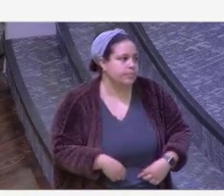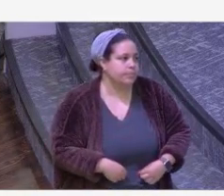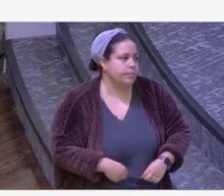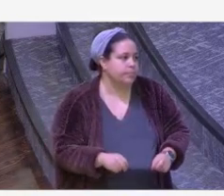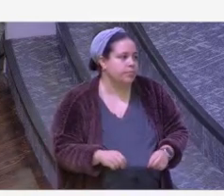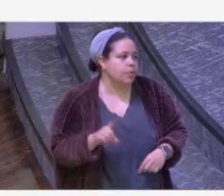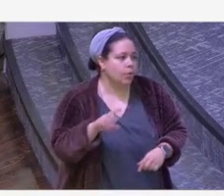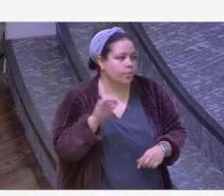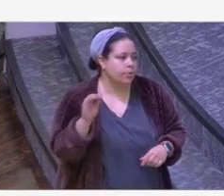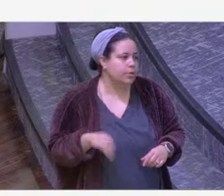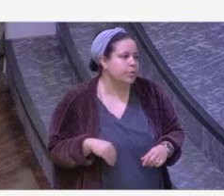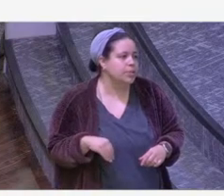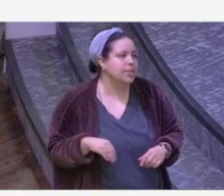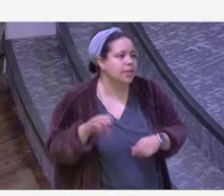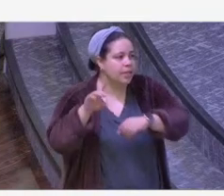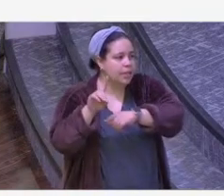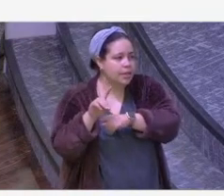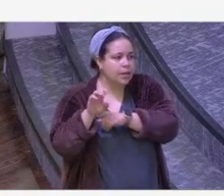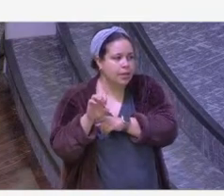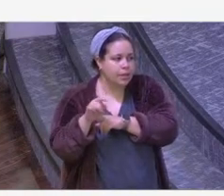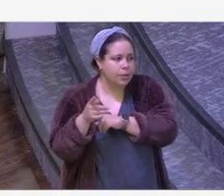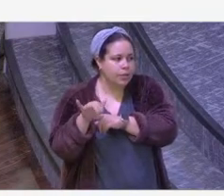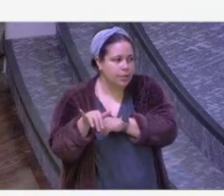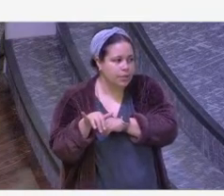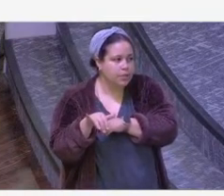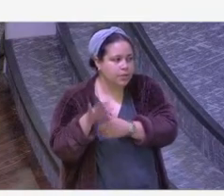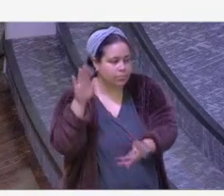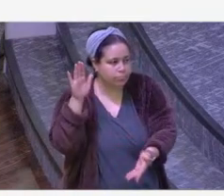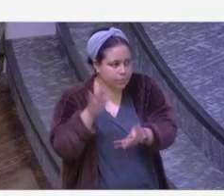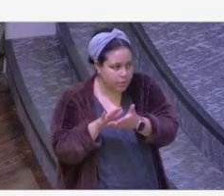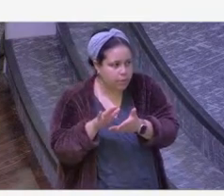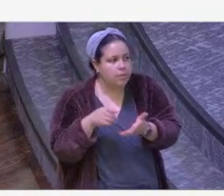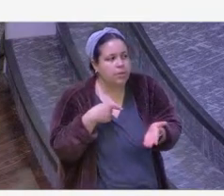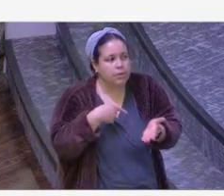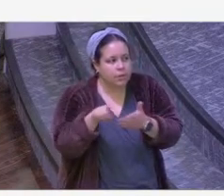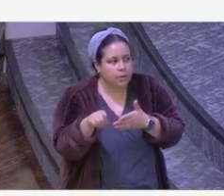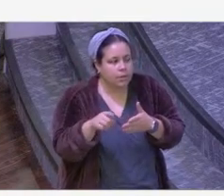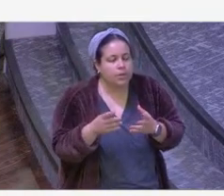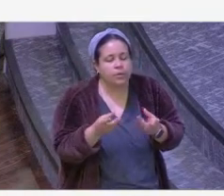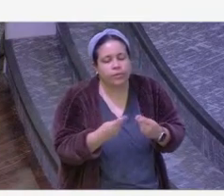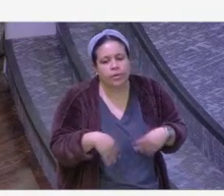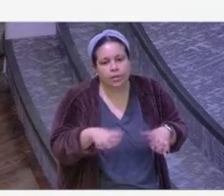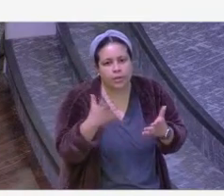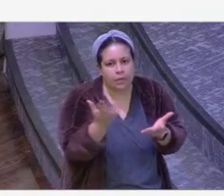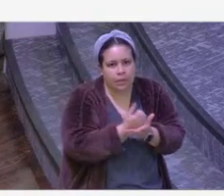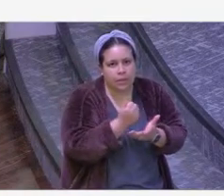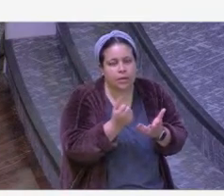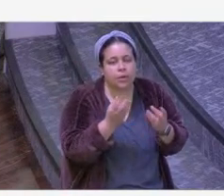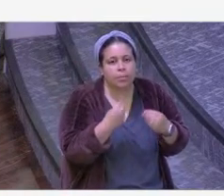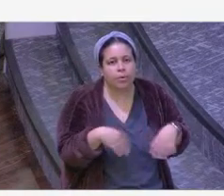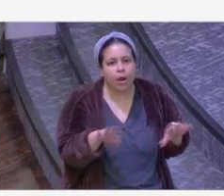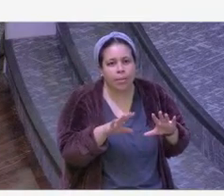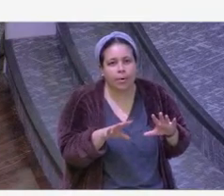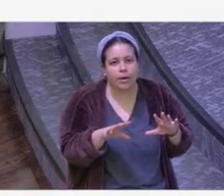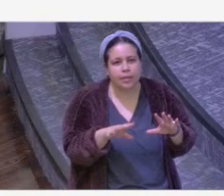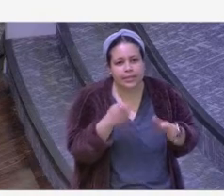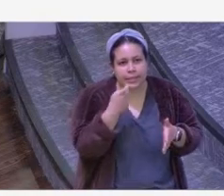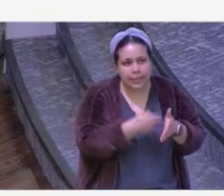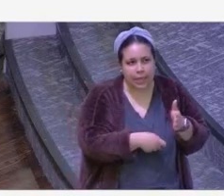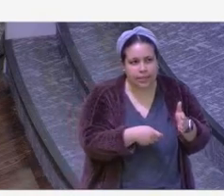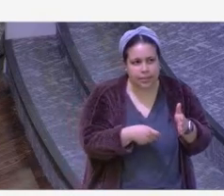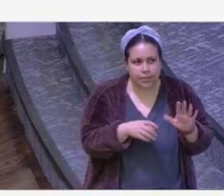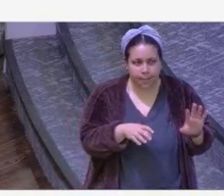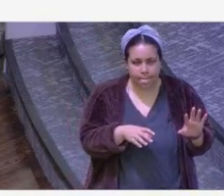1% delinquency. Tony Meadow, our tax commissioner, does a tremendous job collecting property taxes. That is a great